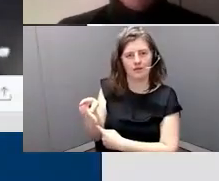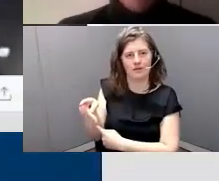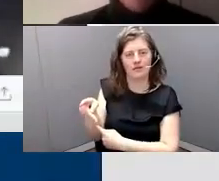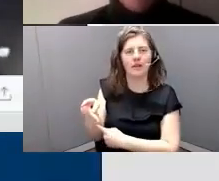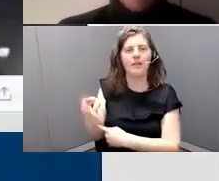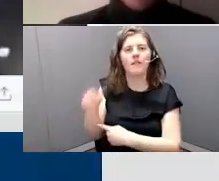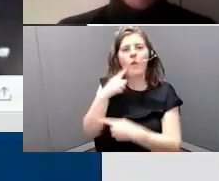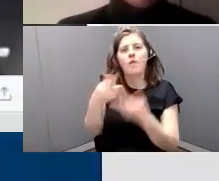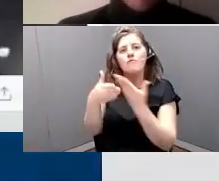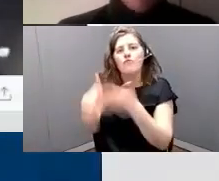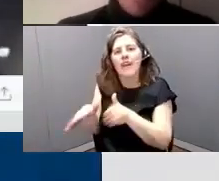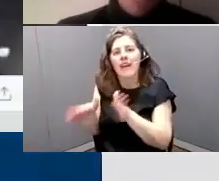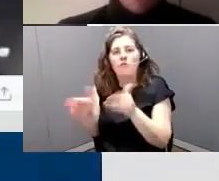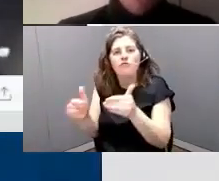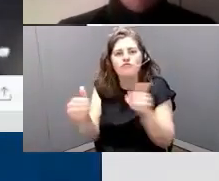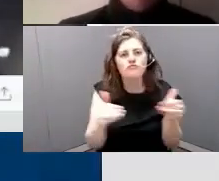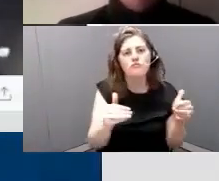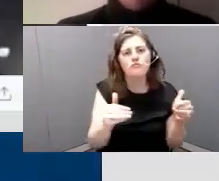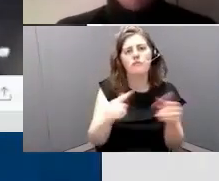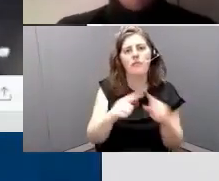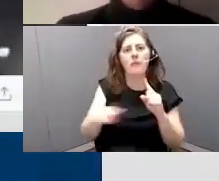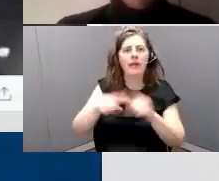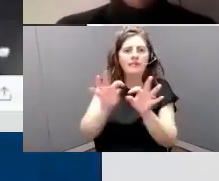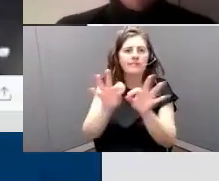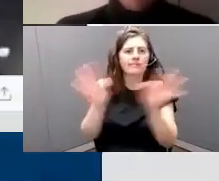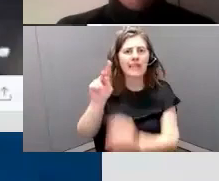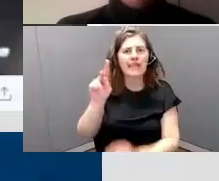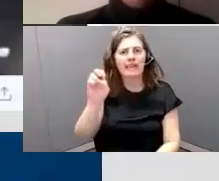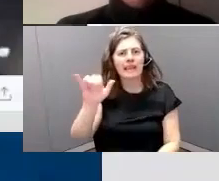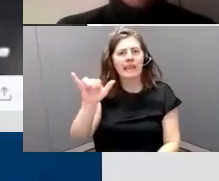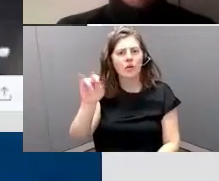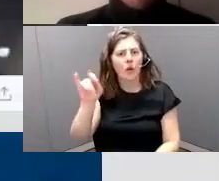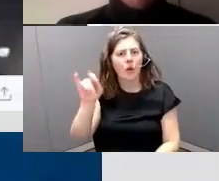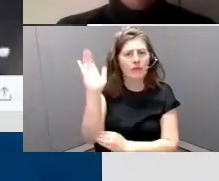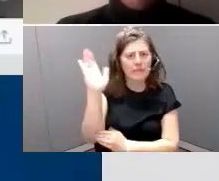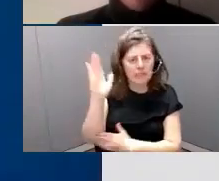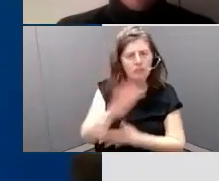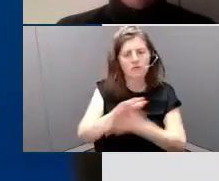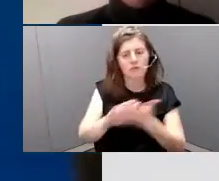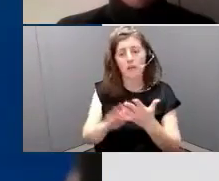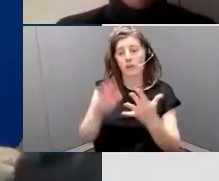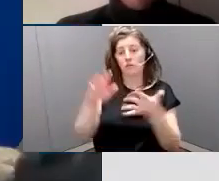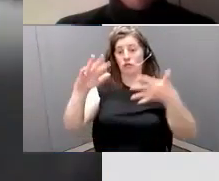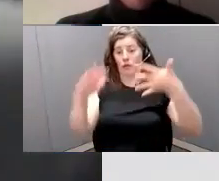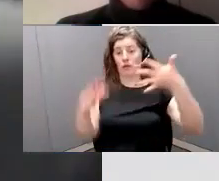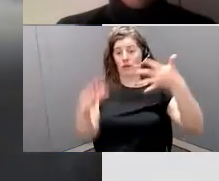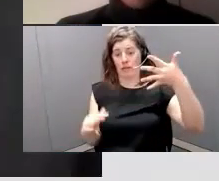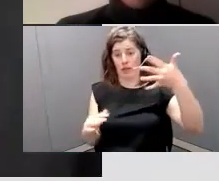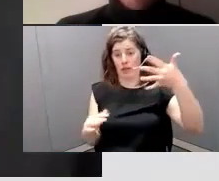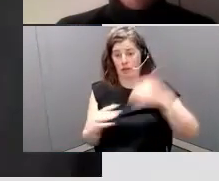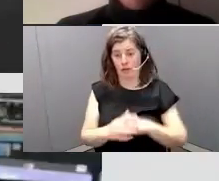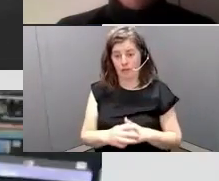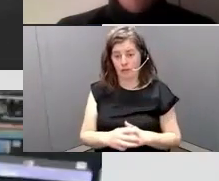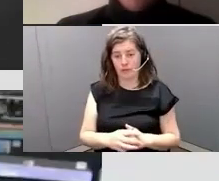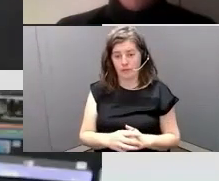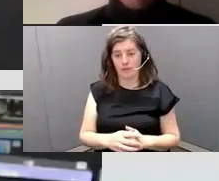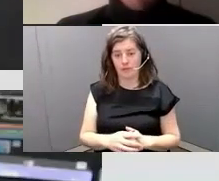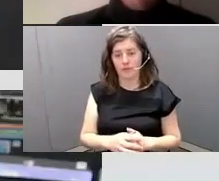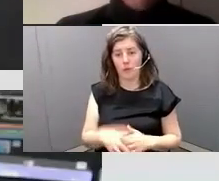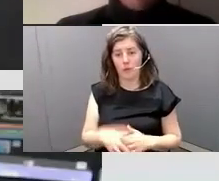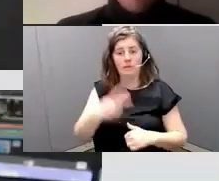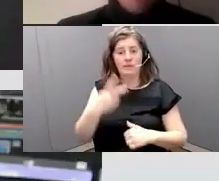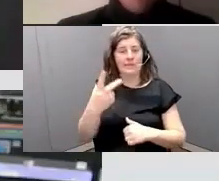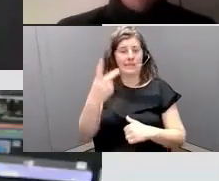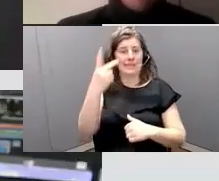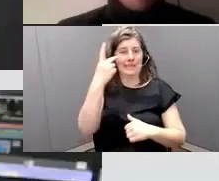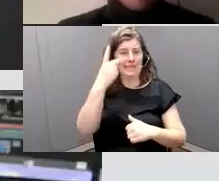breakout sessions and in keynotes. Now, scrolling down here, we'll see the entirety.